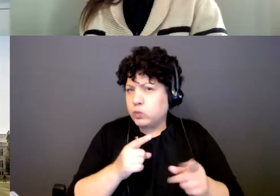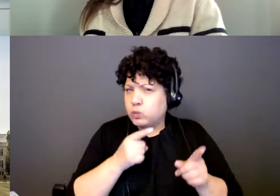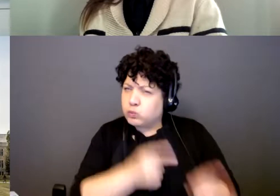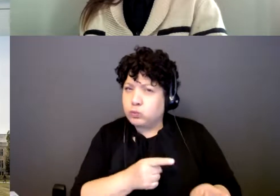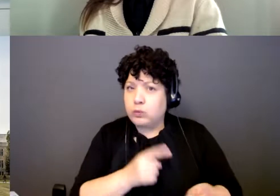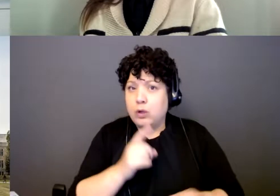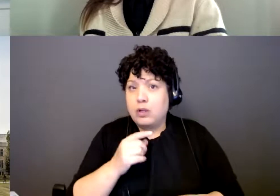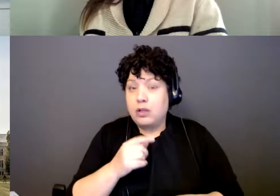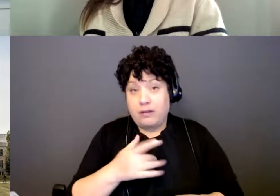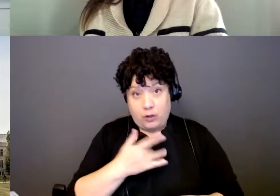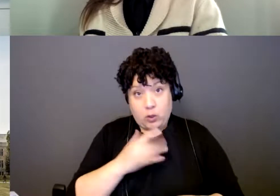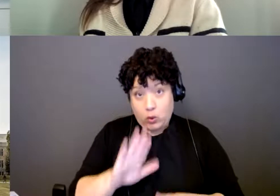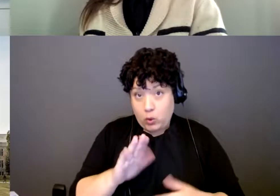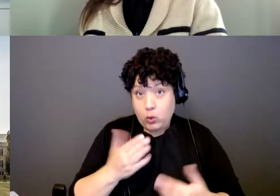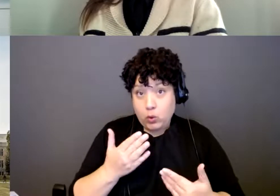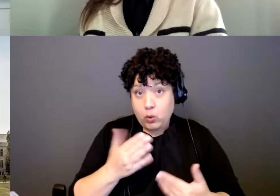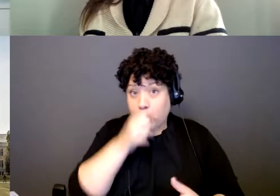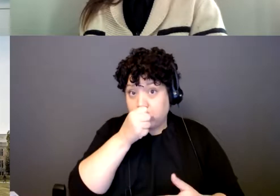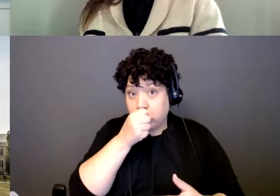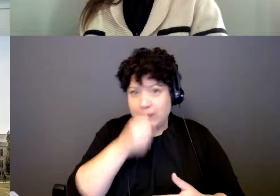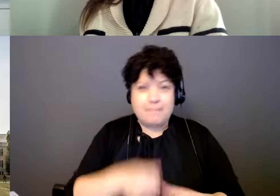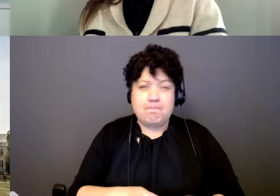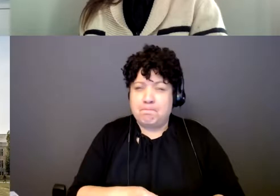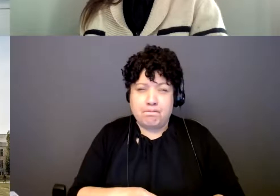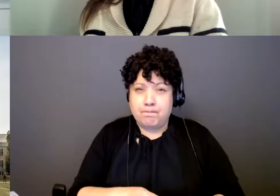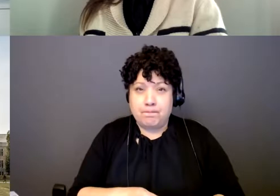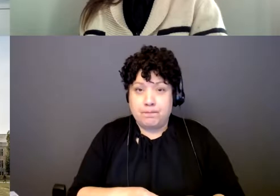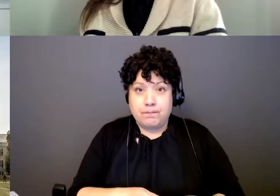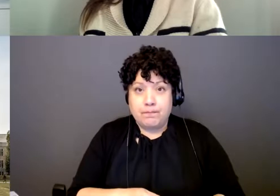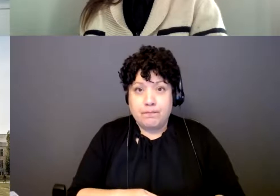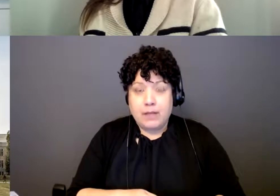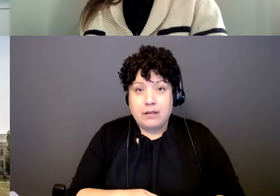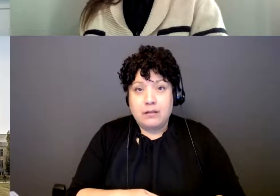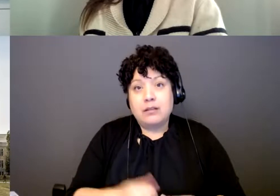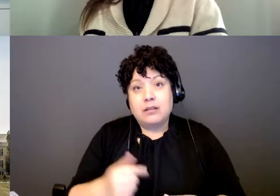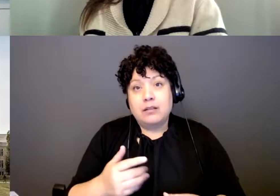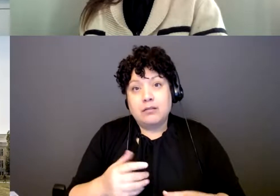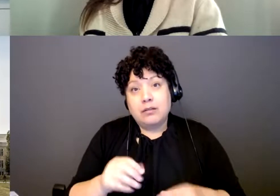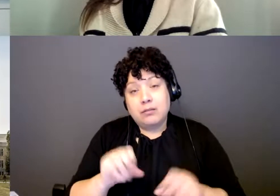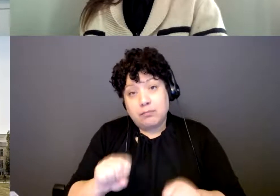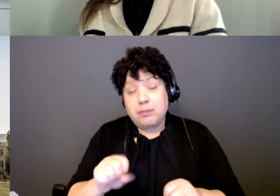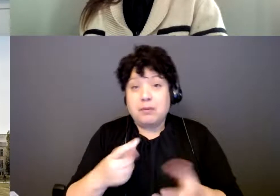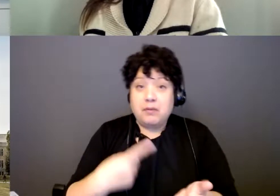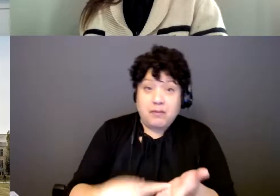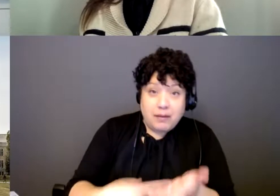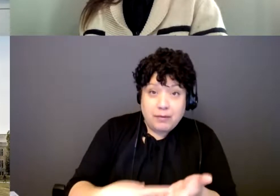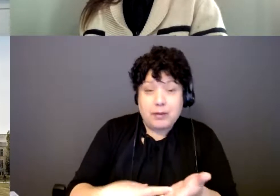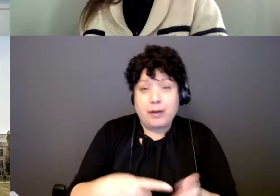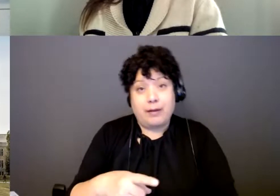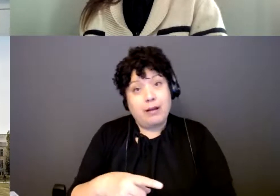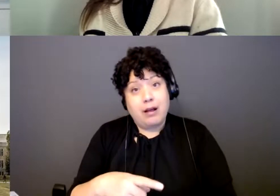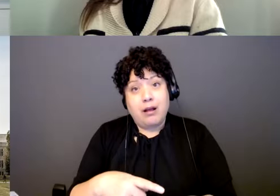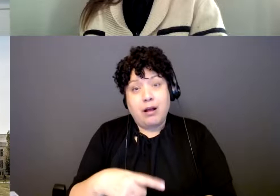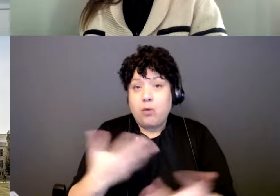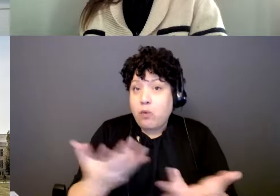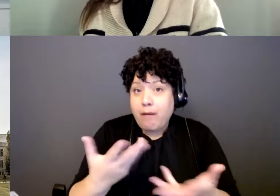an option. I'm conscious about, we can have a long debate, as we should, about victim autonomy and victims'